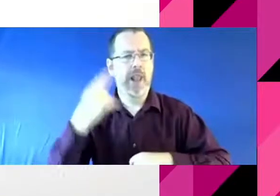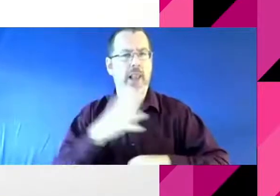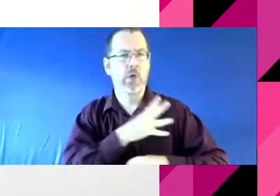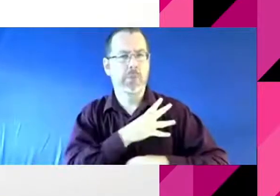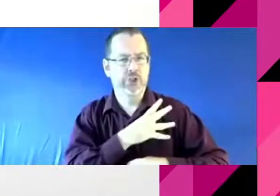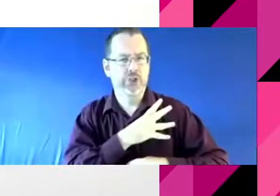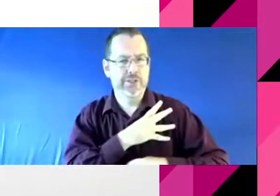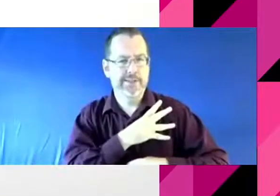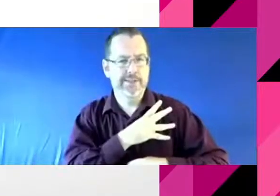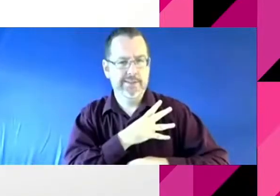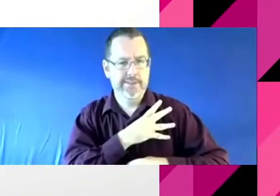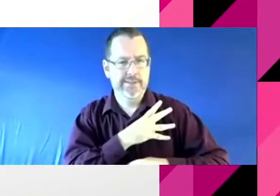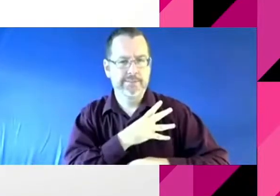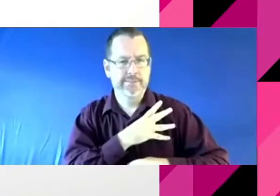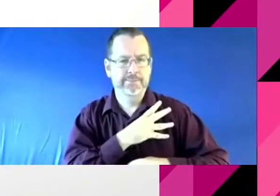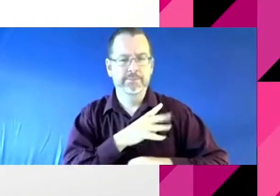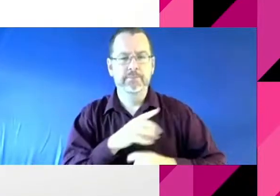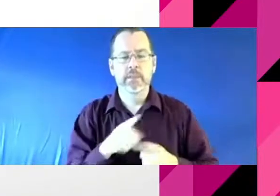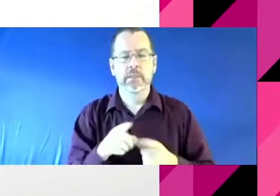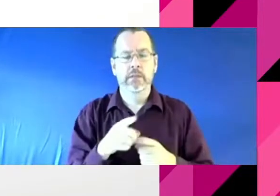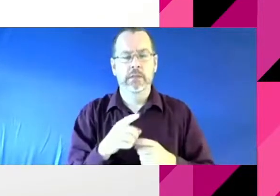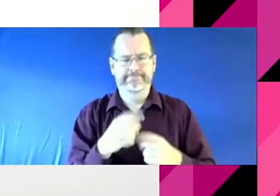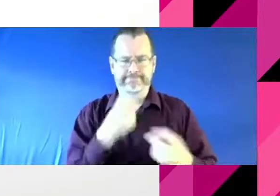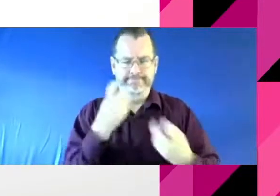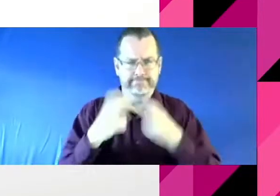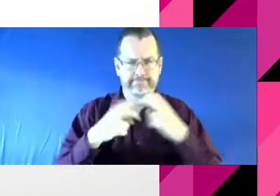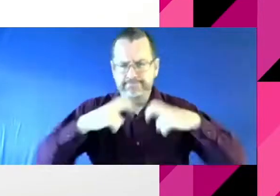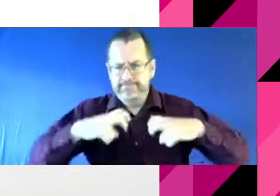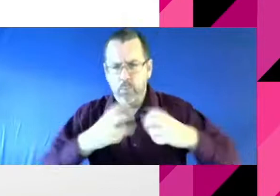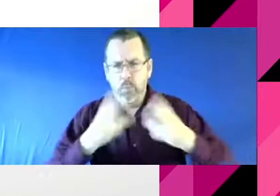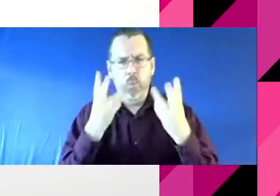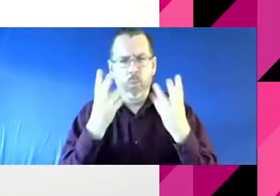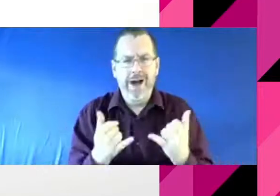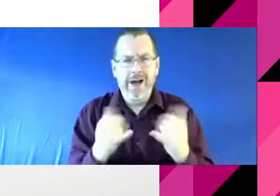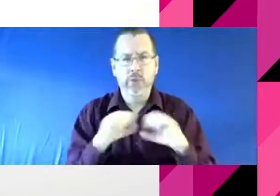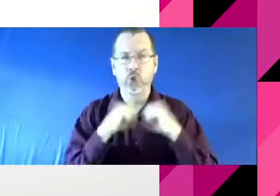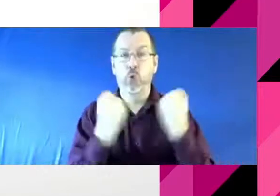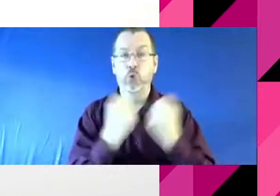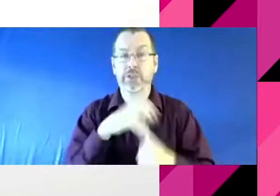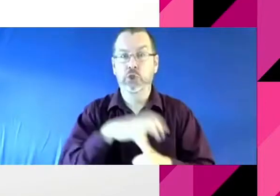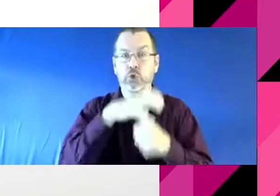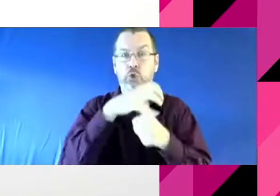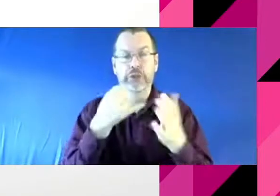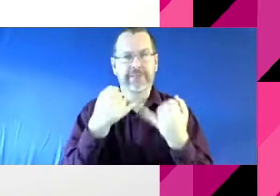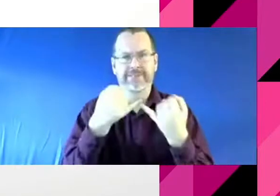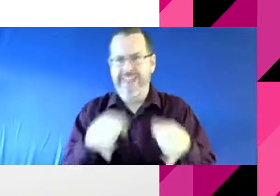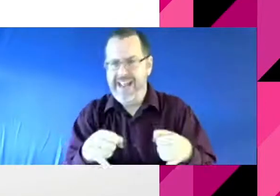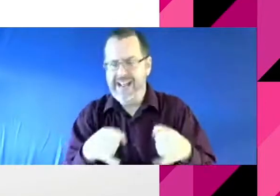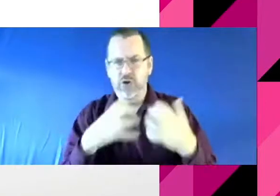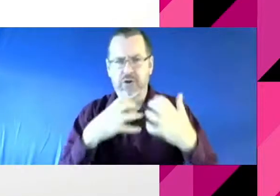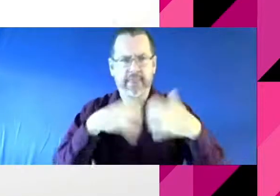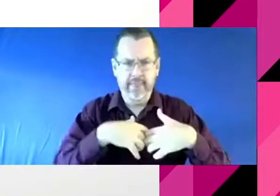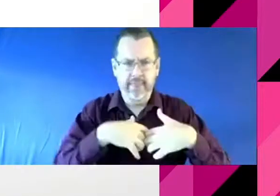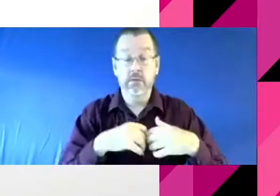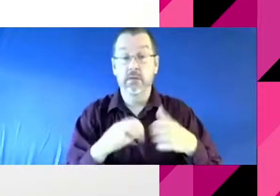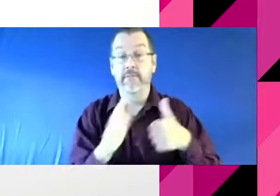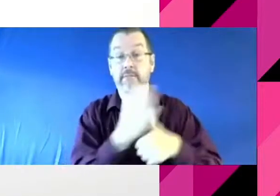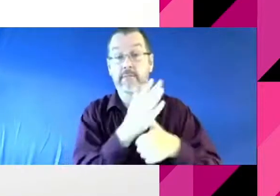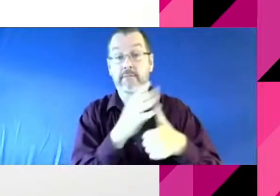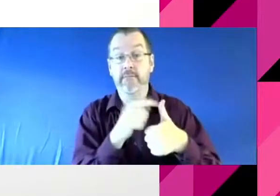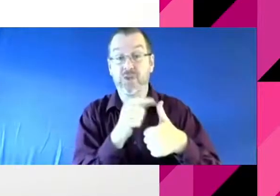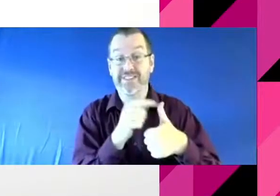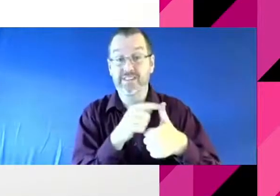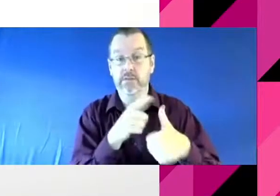social institutions to care for the most vulnerable members of our community. The first of these addressed the horrendous failures